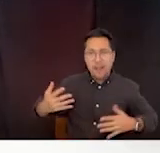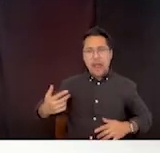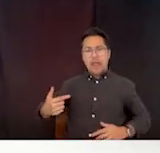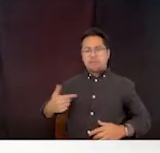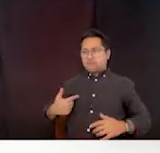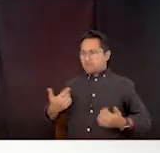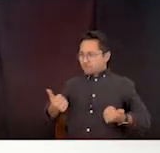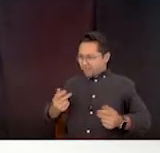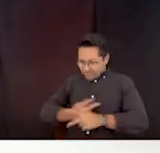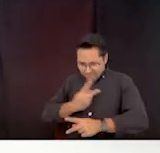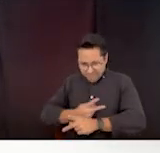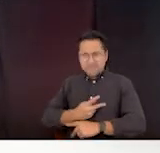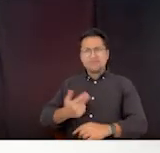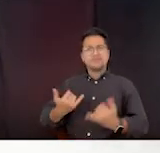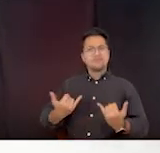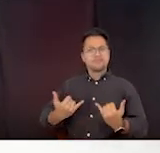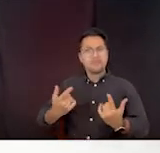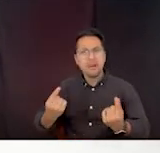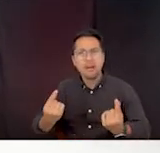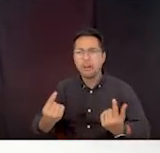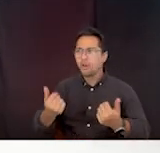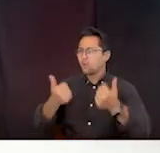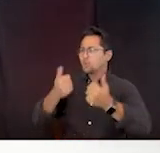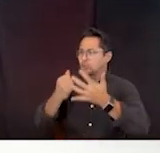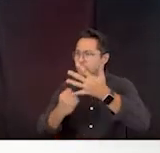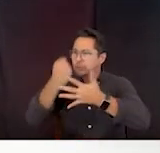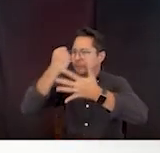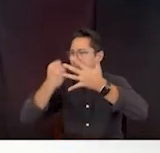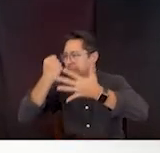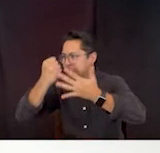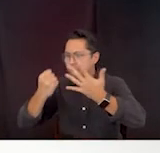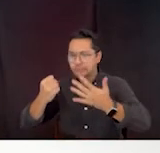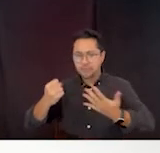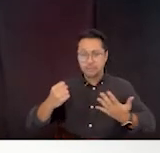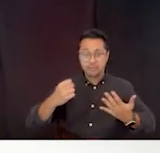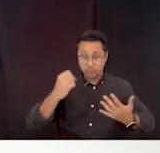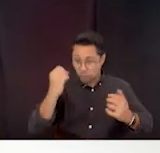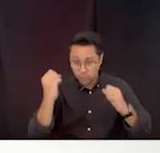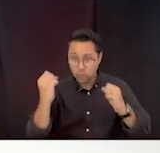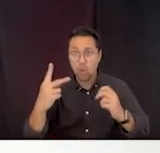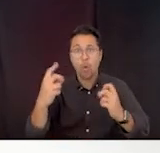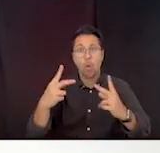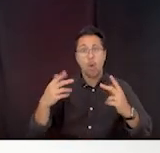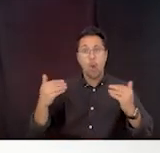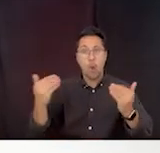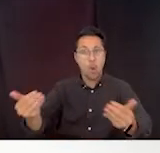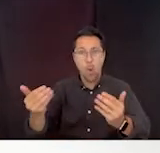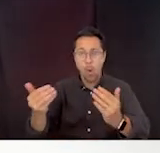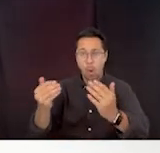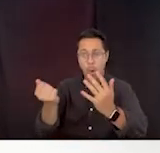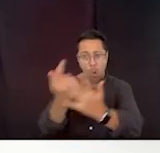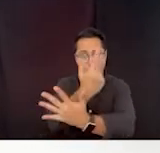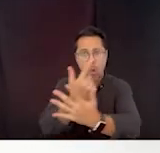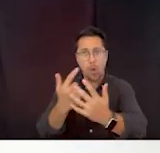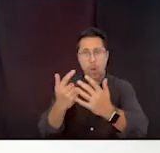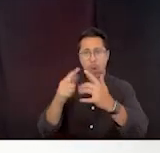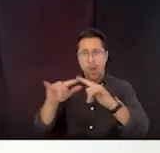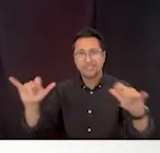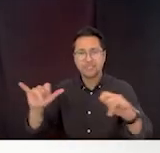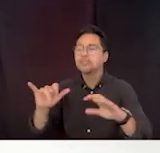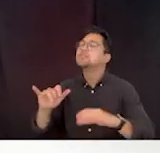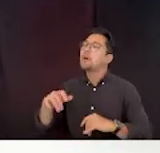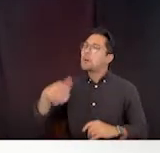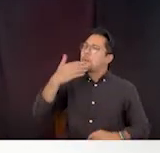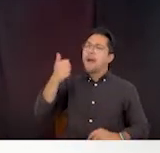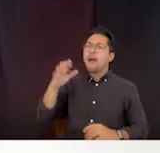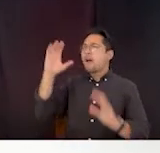trying to figure out, what am I supposed to do? What's most important right now? And is it okay to do all of these things together? So definitely start looking for